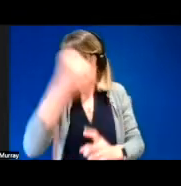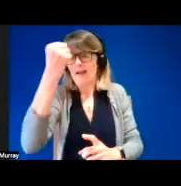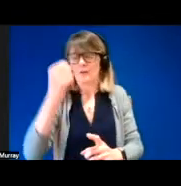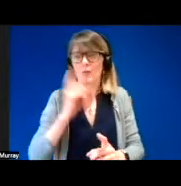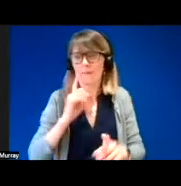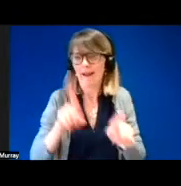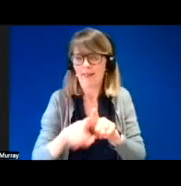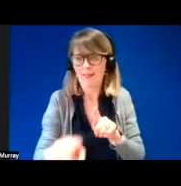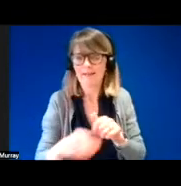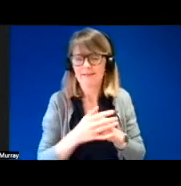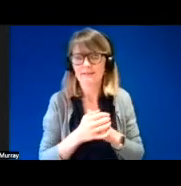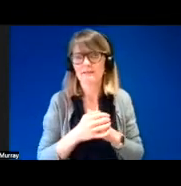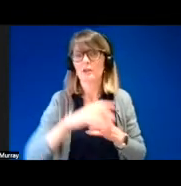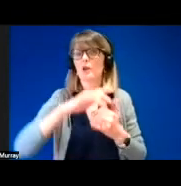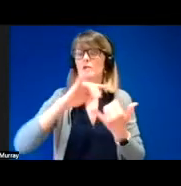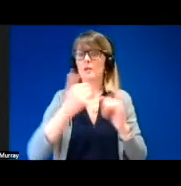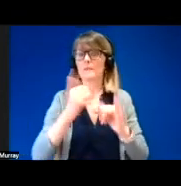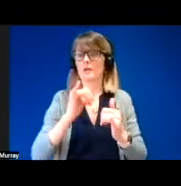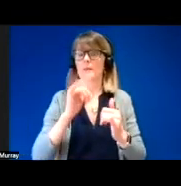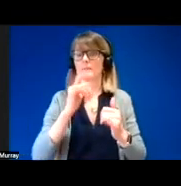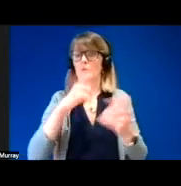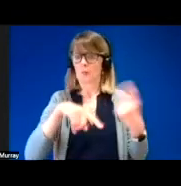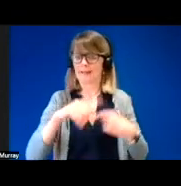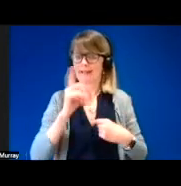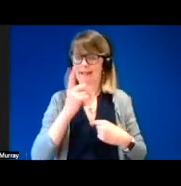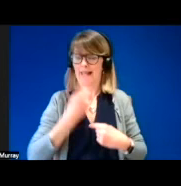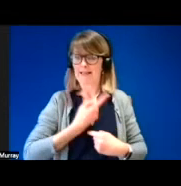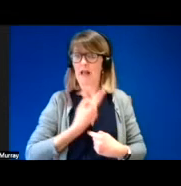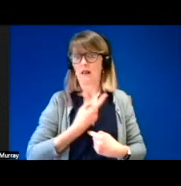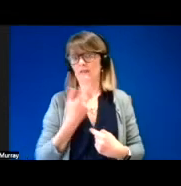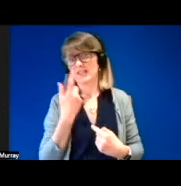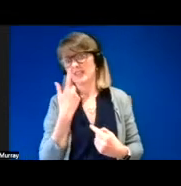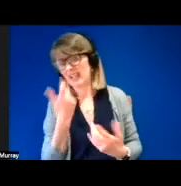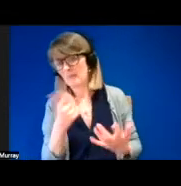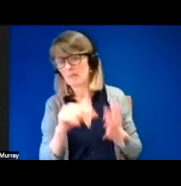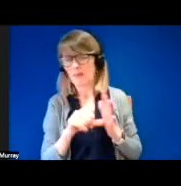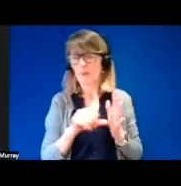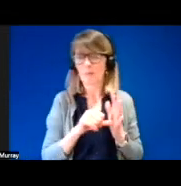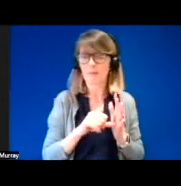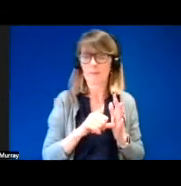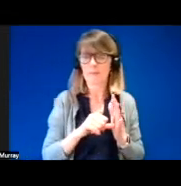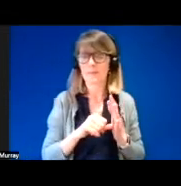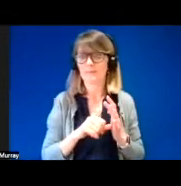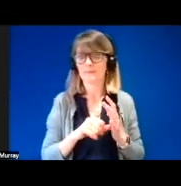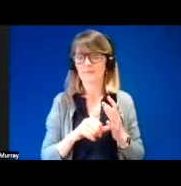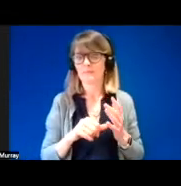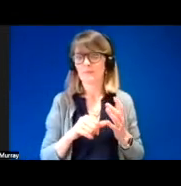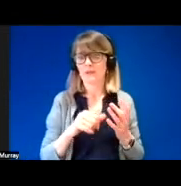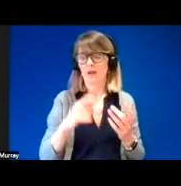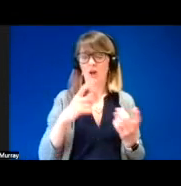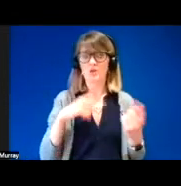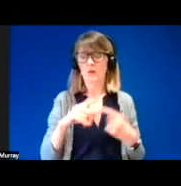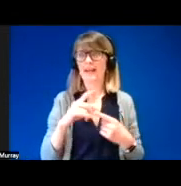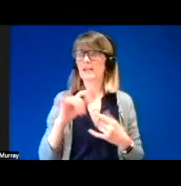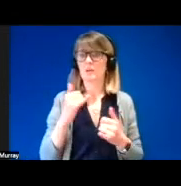So sometimes we ourselves can be the problem, as we perhaps deny our own